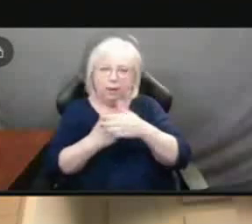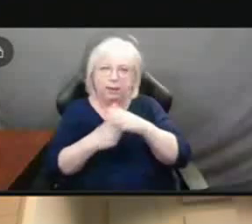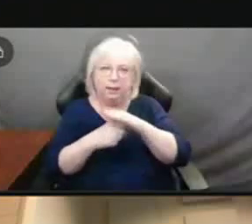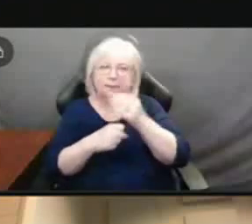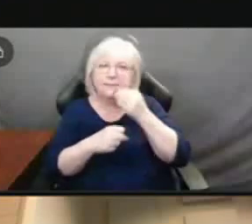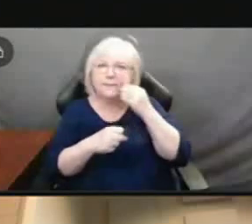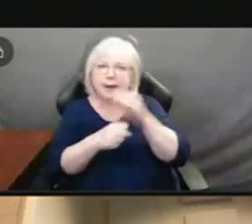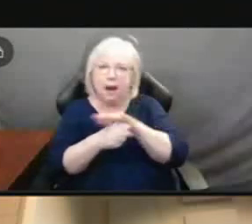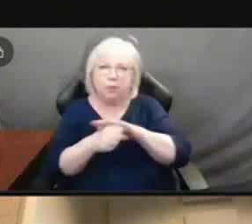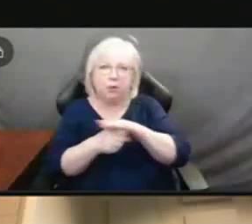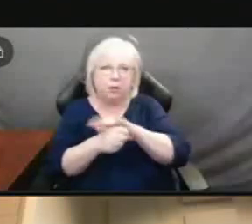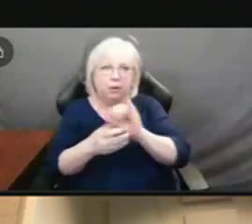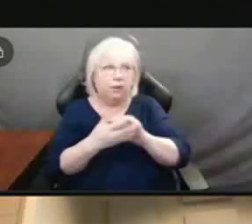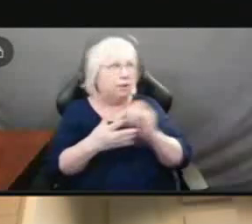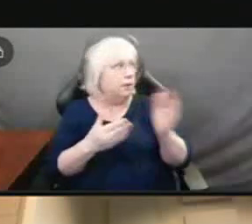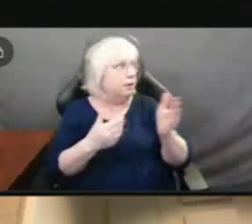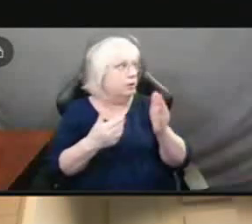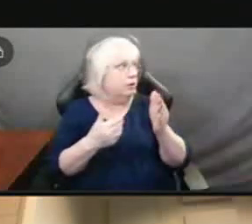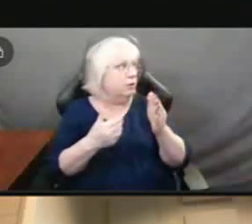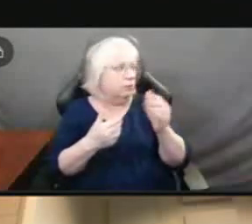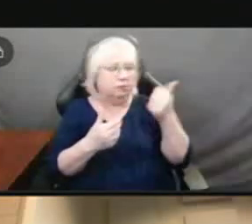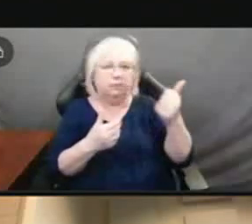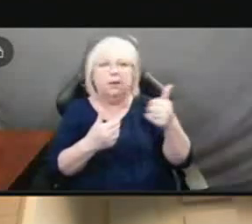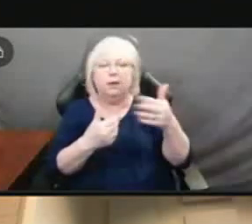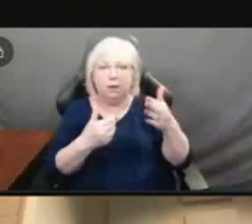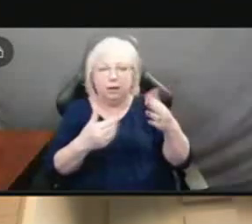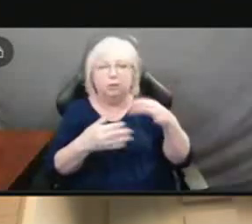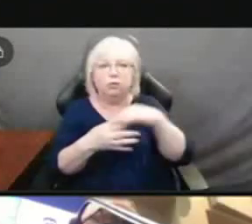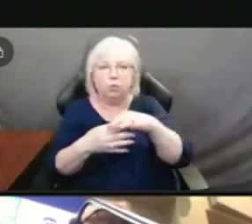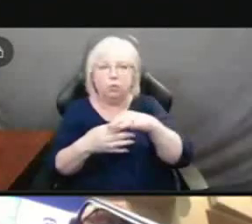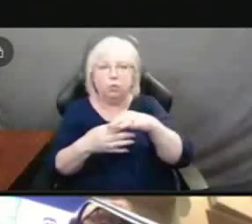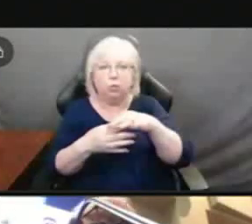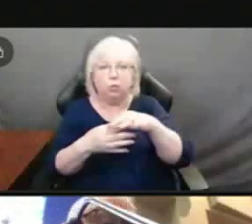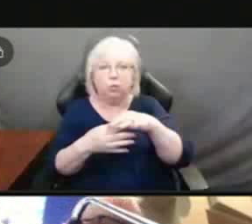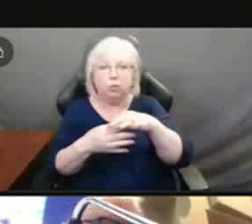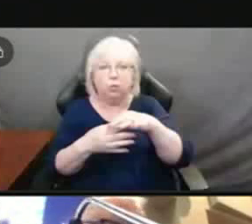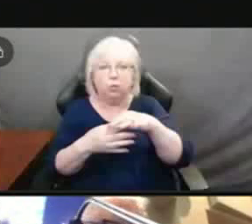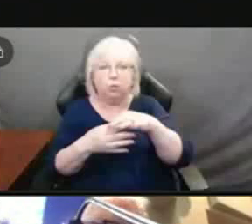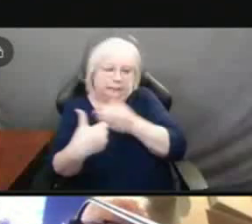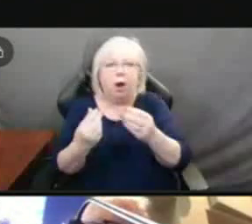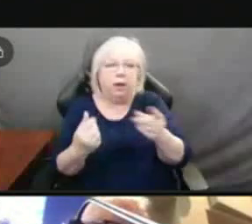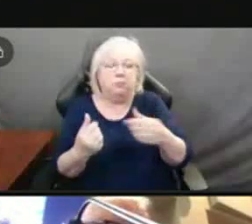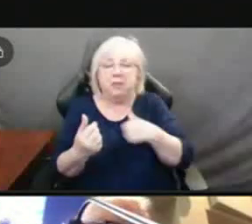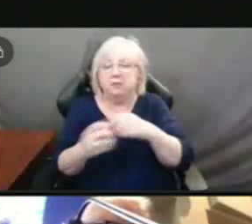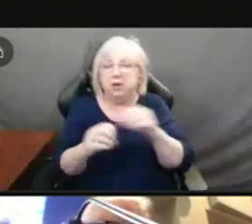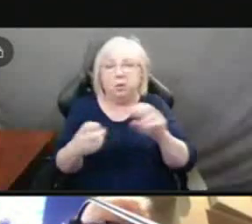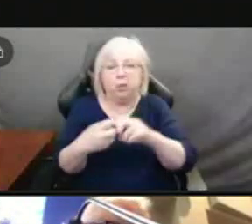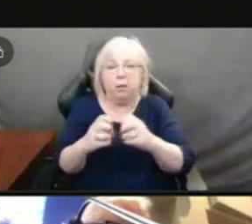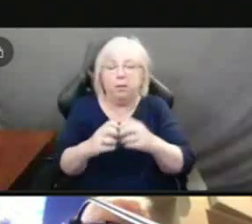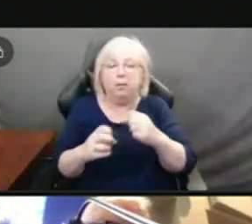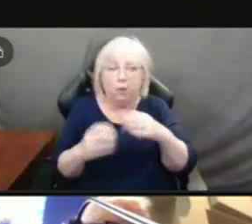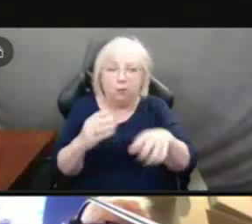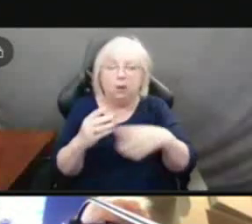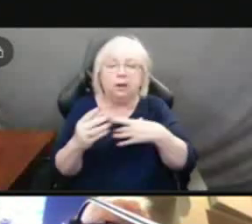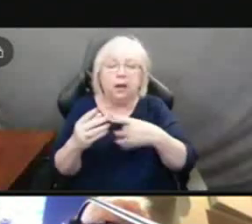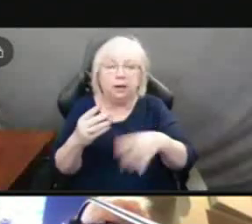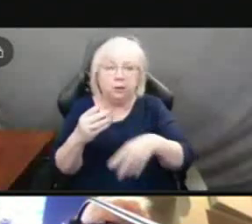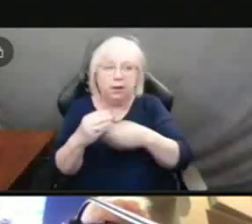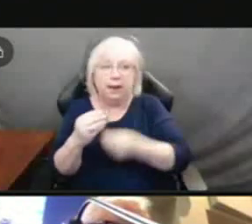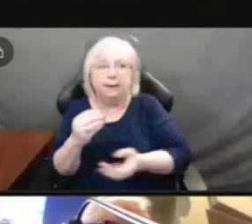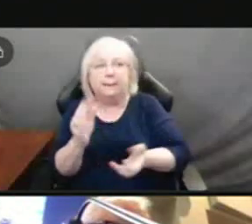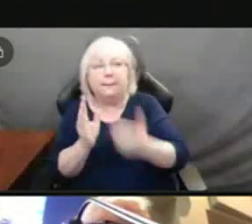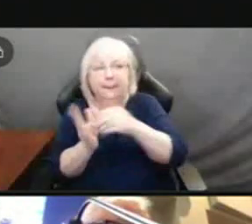that's adjoined this property, and I've had a conversation with them and they have no issues. So I would like to add this back to the